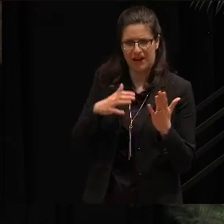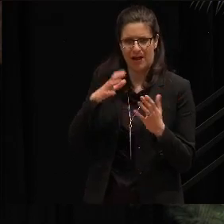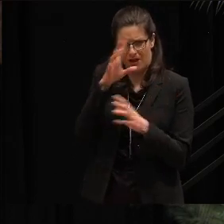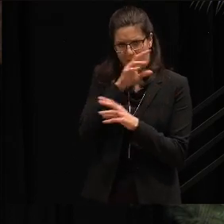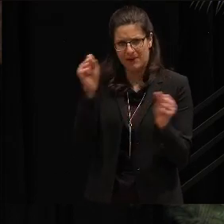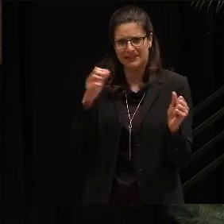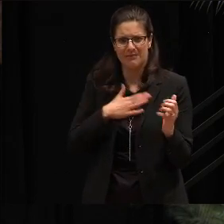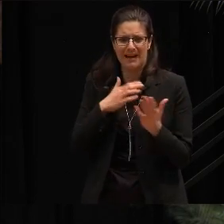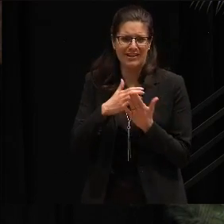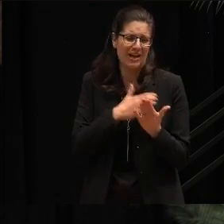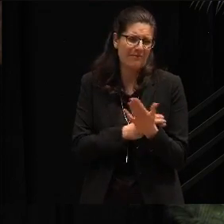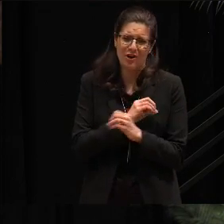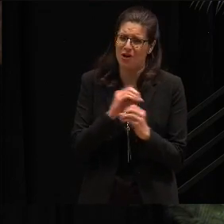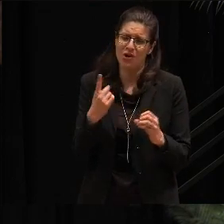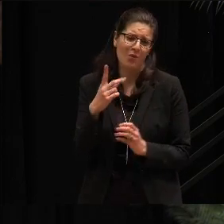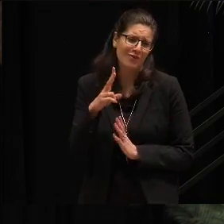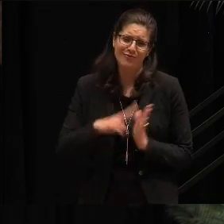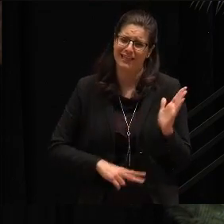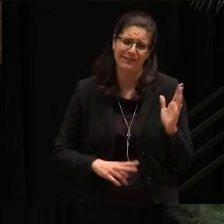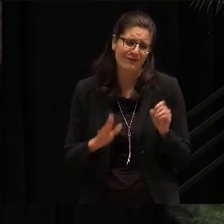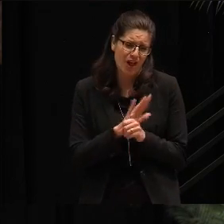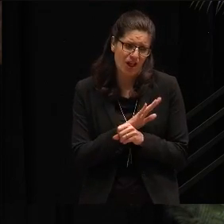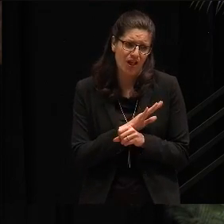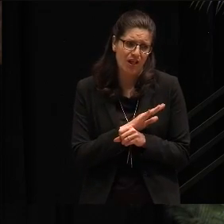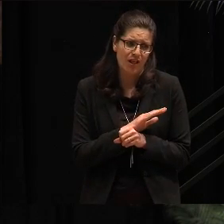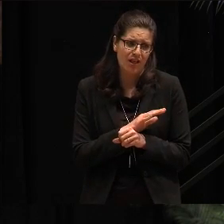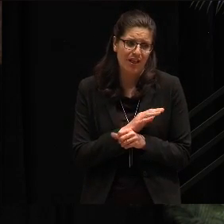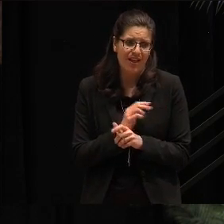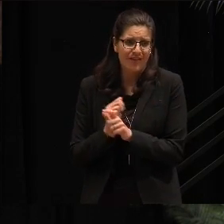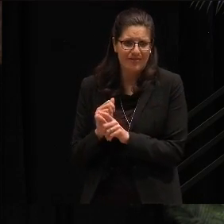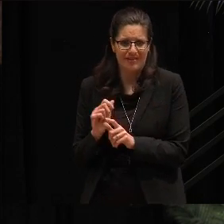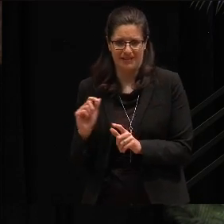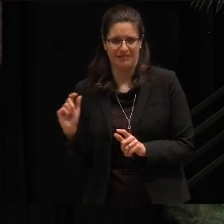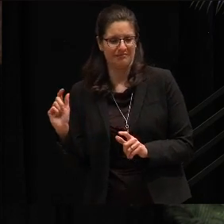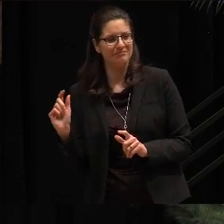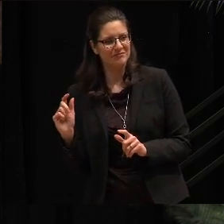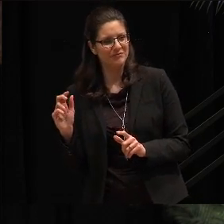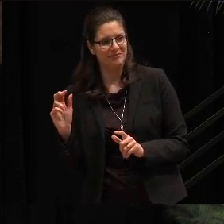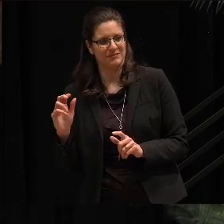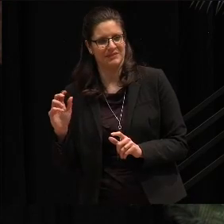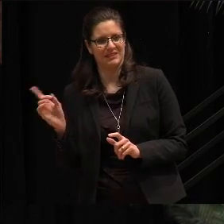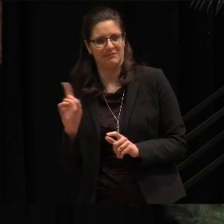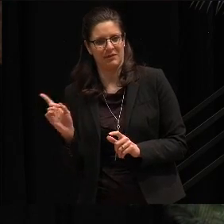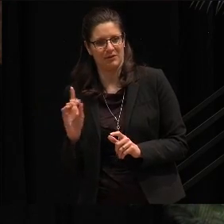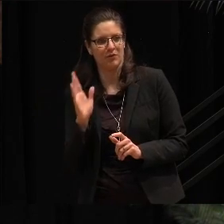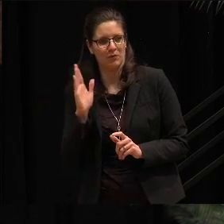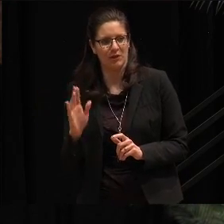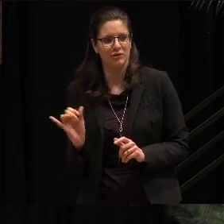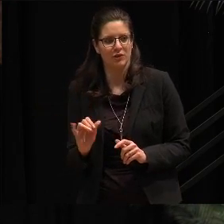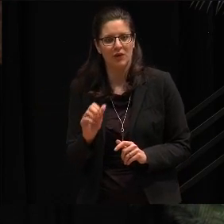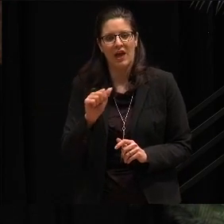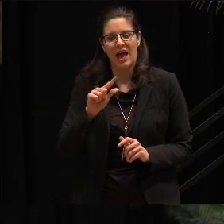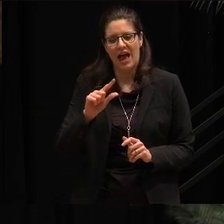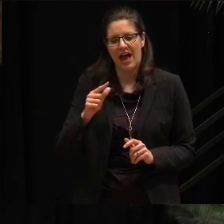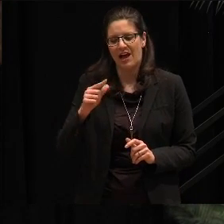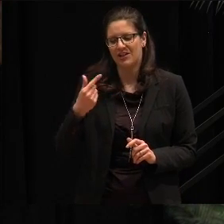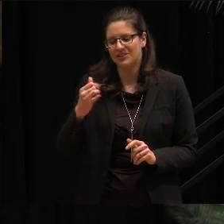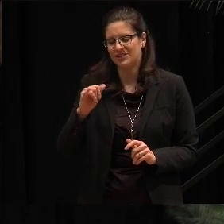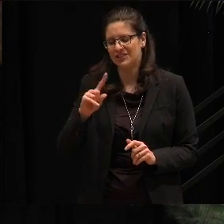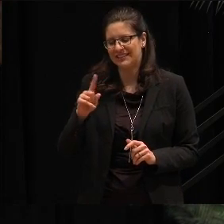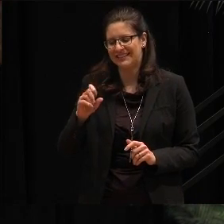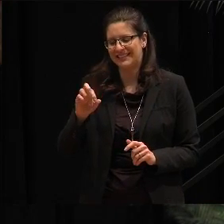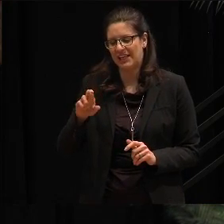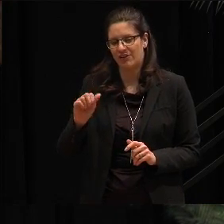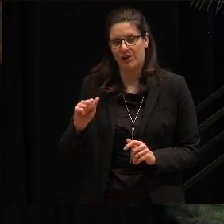time. Nobody reads them. And left-wing media is doing it too. This isn't just a Trump problem. You look at Al Jazeera Plus, you look at Now This, and now they have whatever